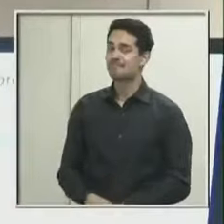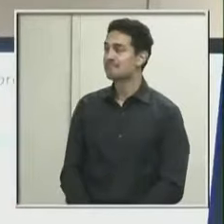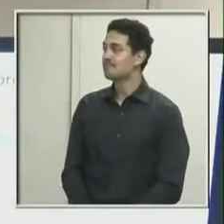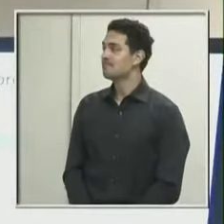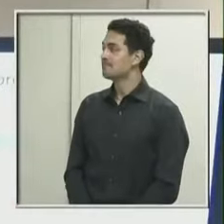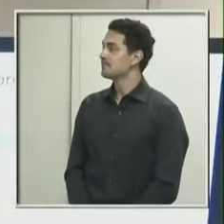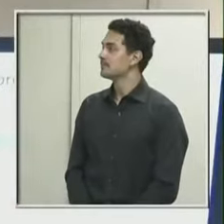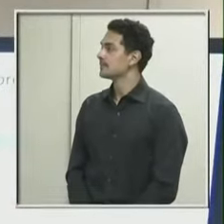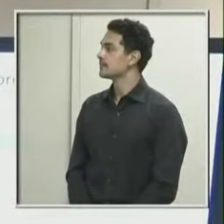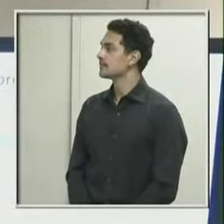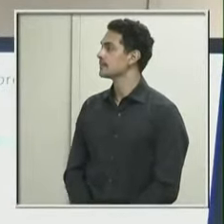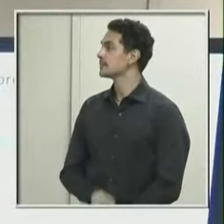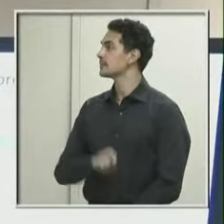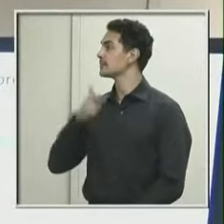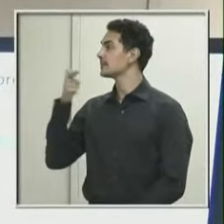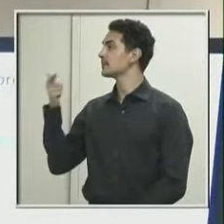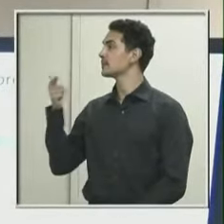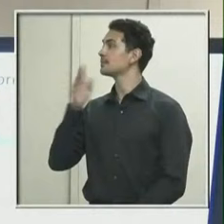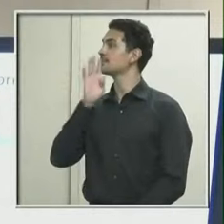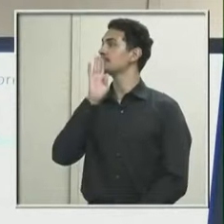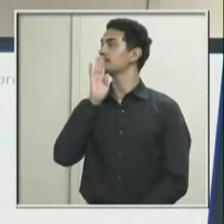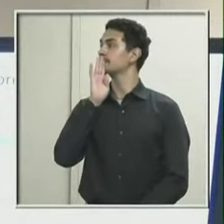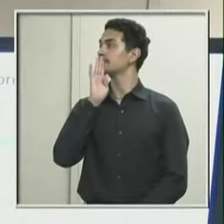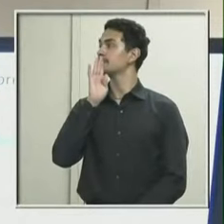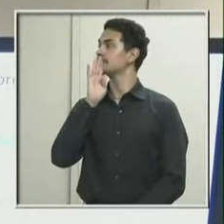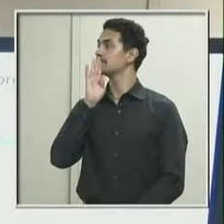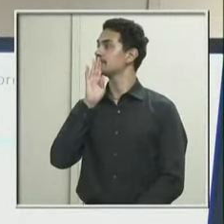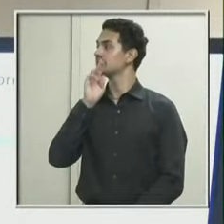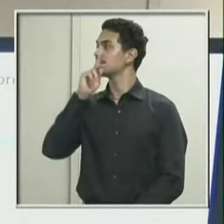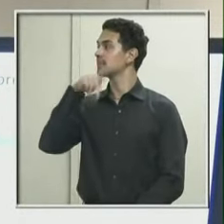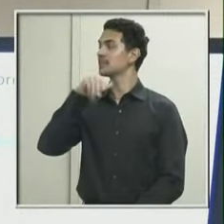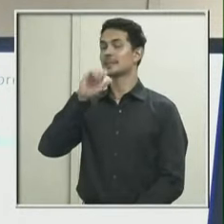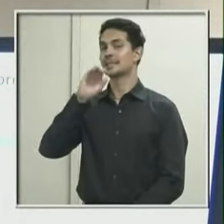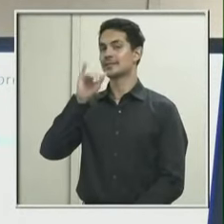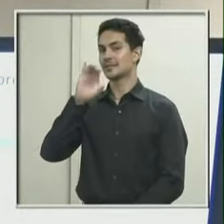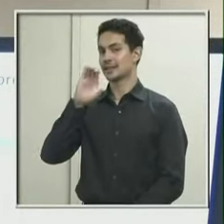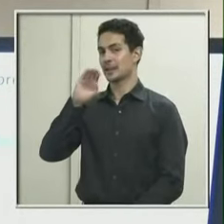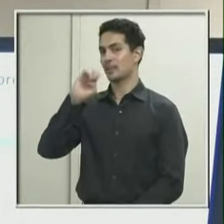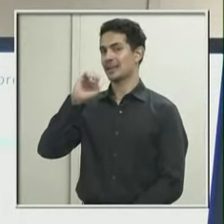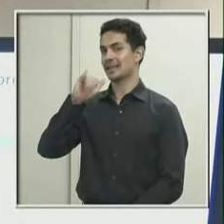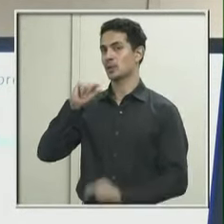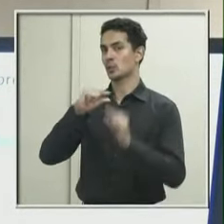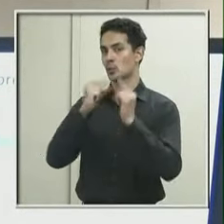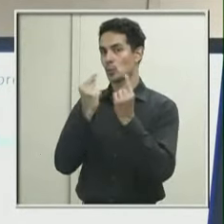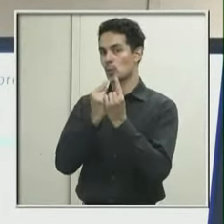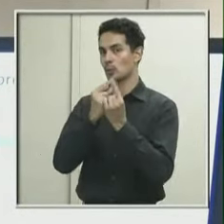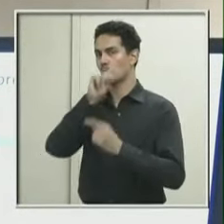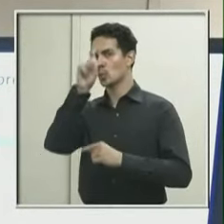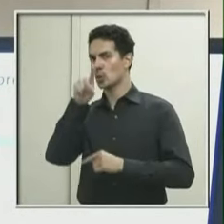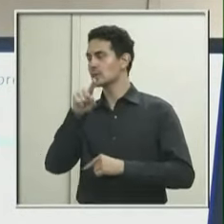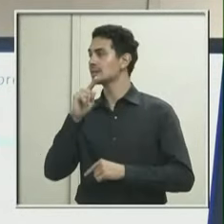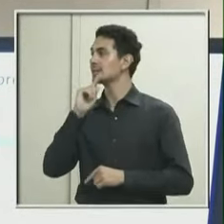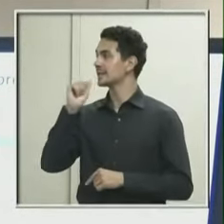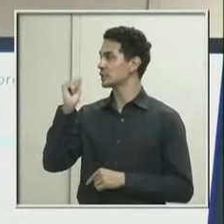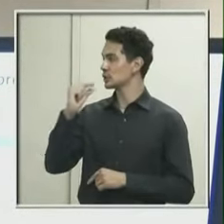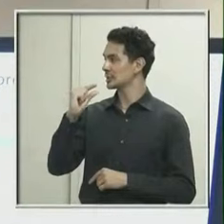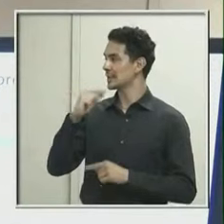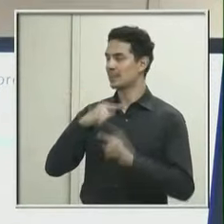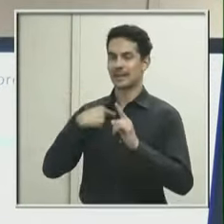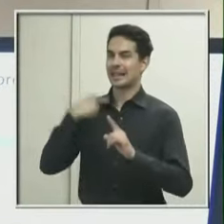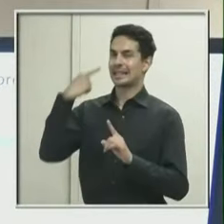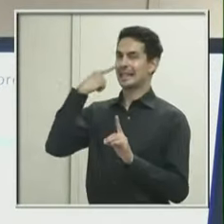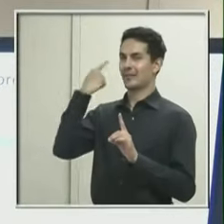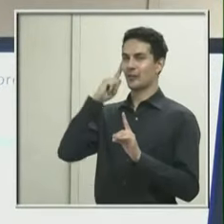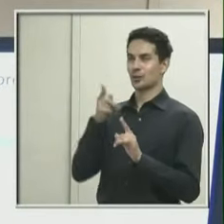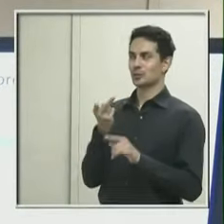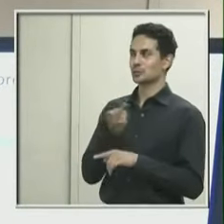Okay, so we also had some questions online. Wendy Osher with Pacific Media Group. She does say it's for AG Lopez, but I believe it's actually for one